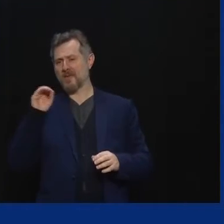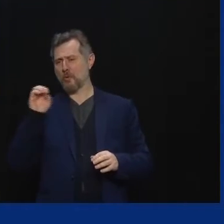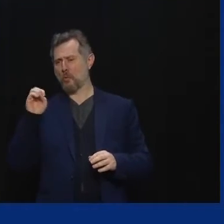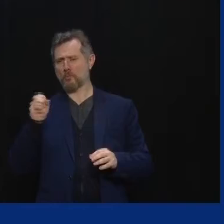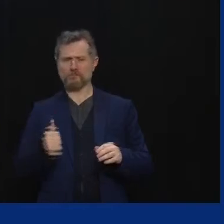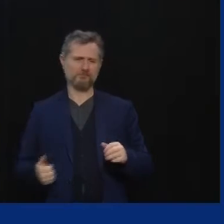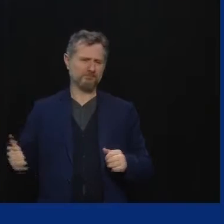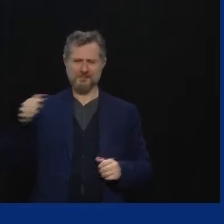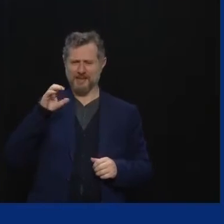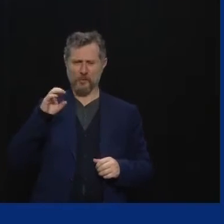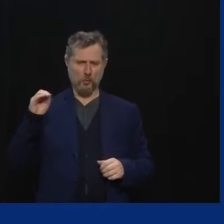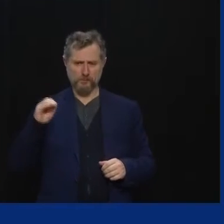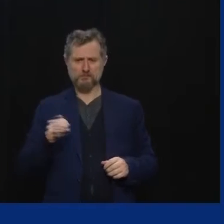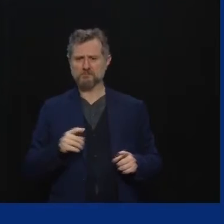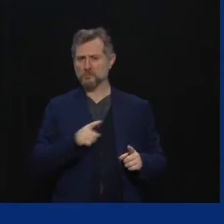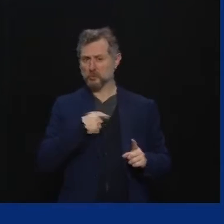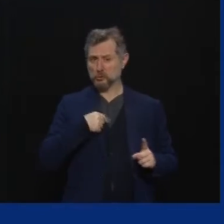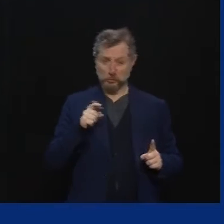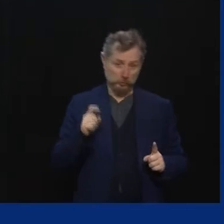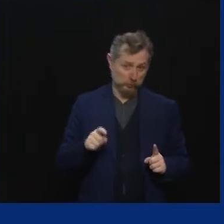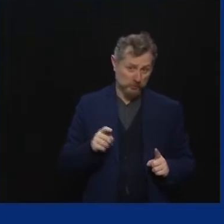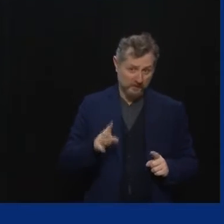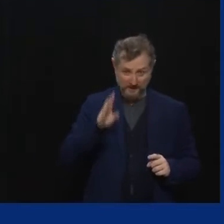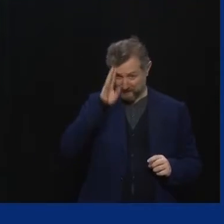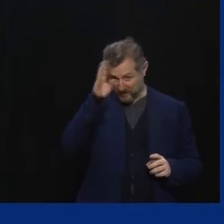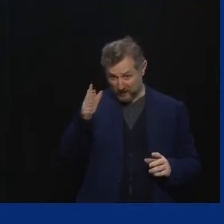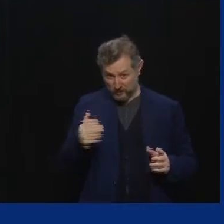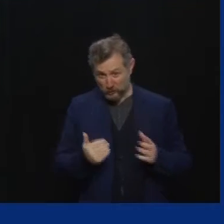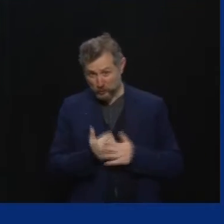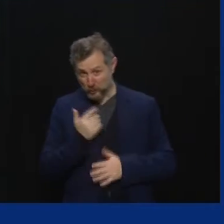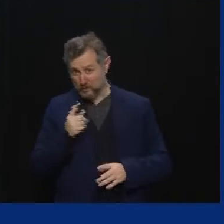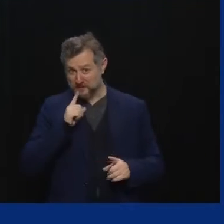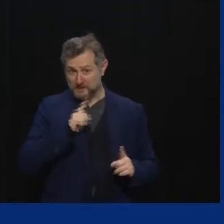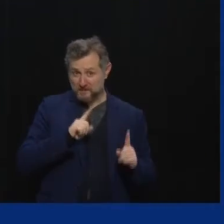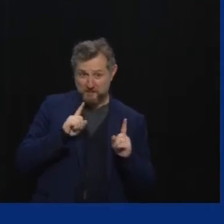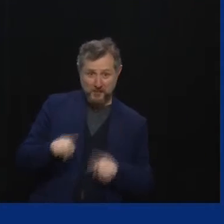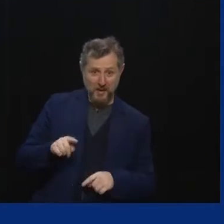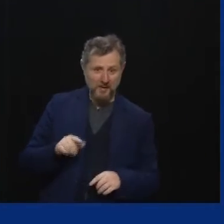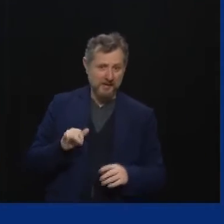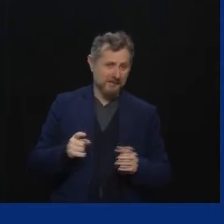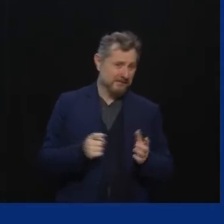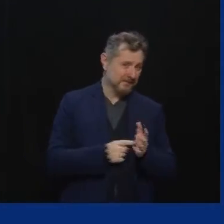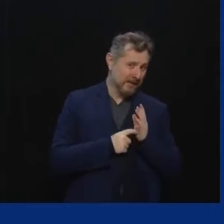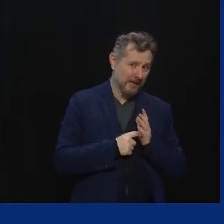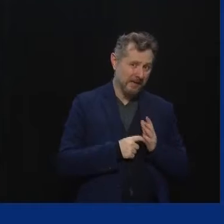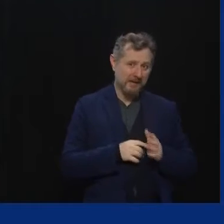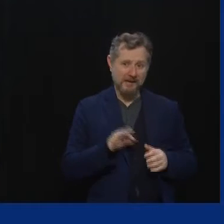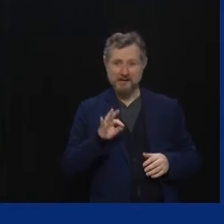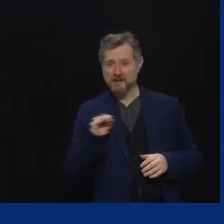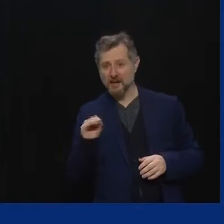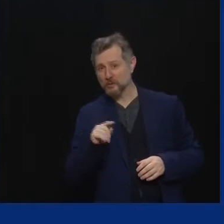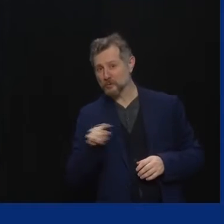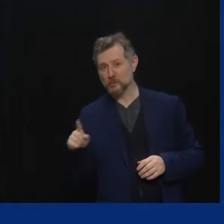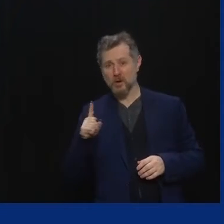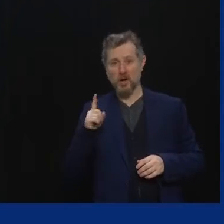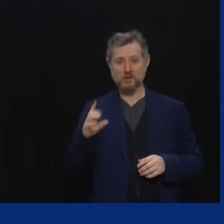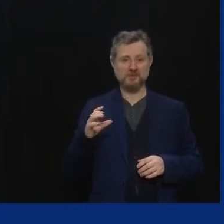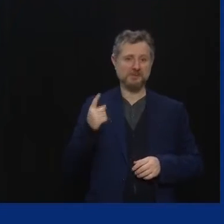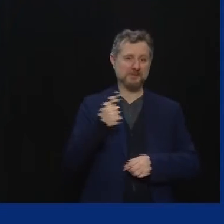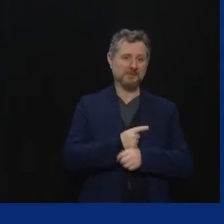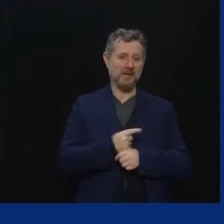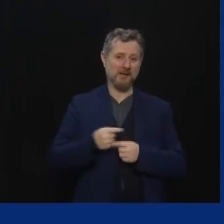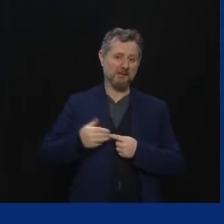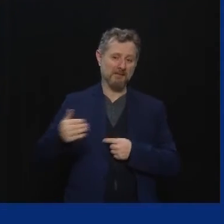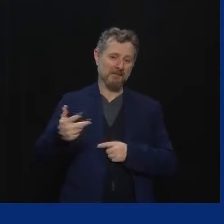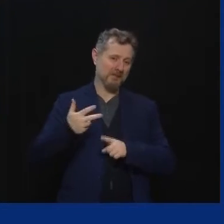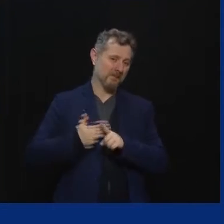to the new variant, that it would take about 90 to 100 days, but they're working on it now, so that gave me assurance. It's a New York State